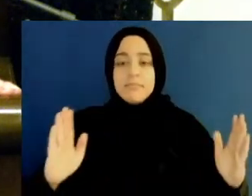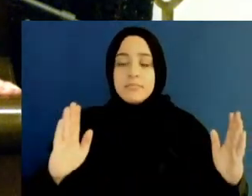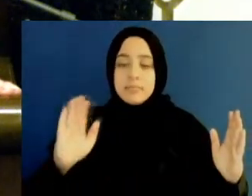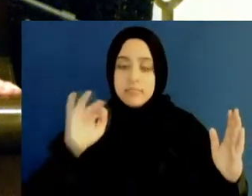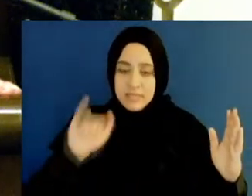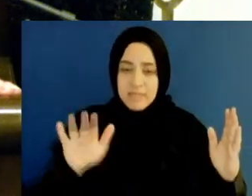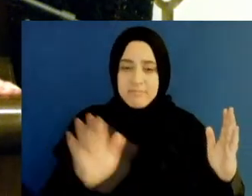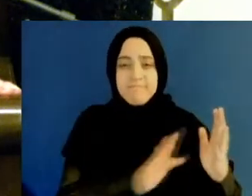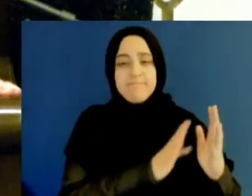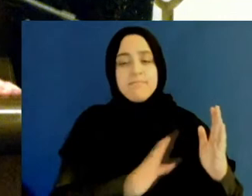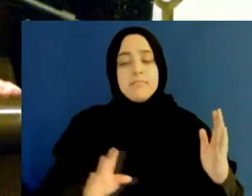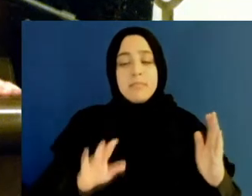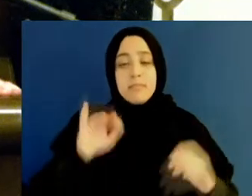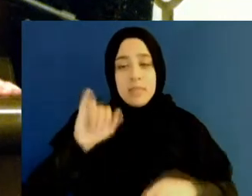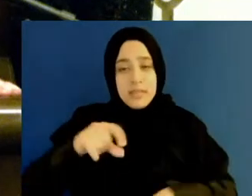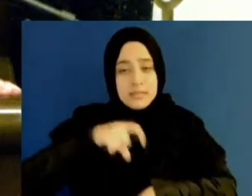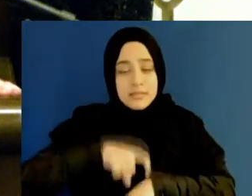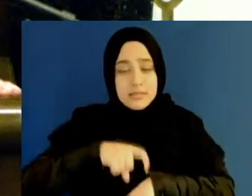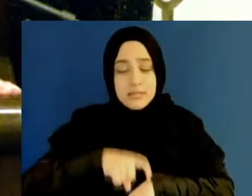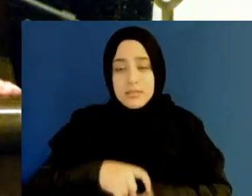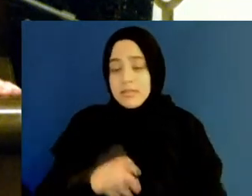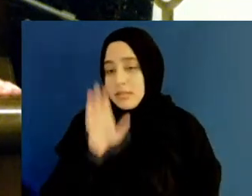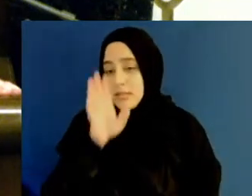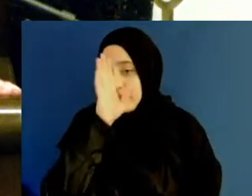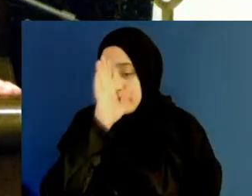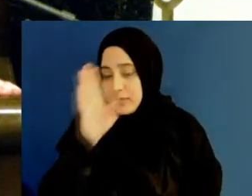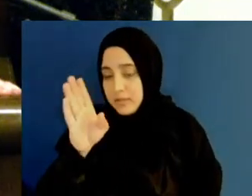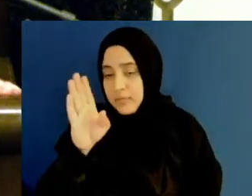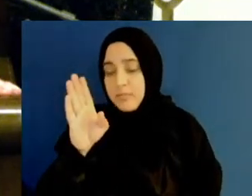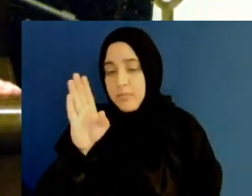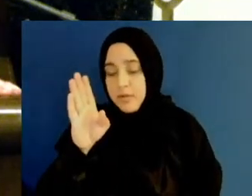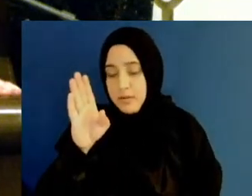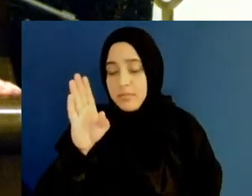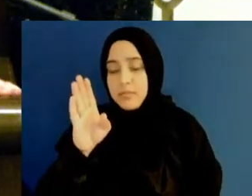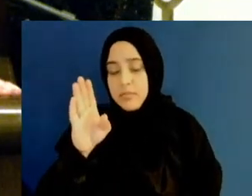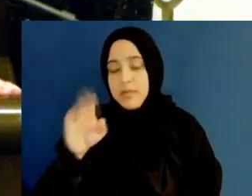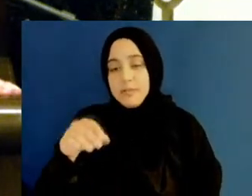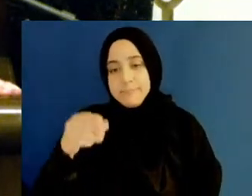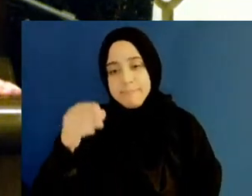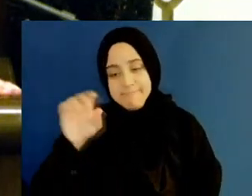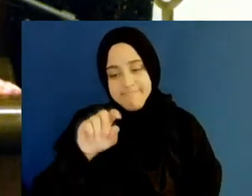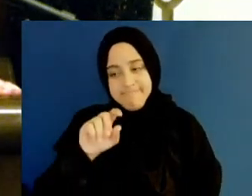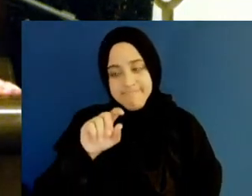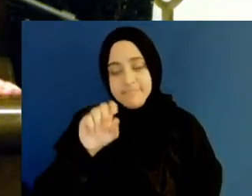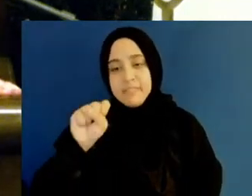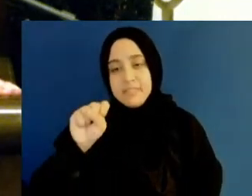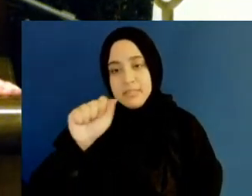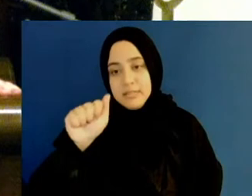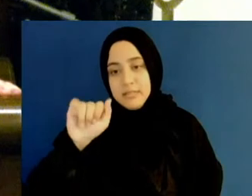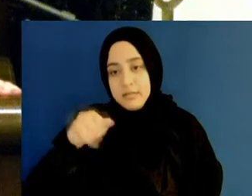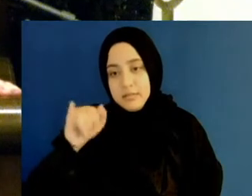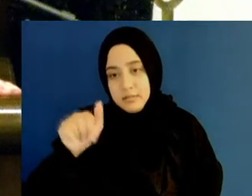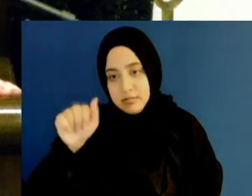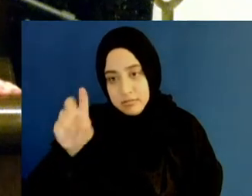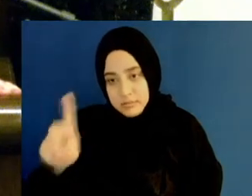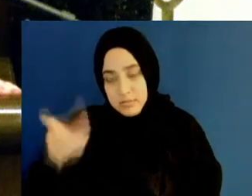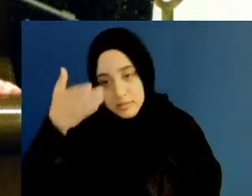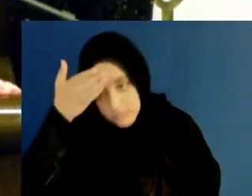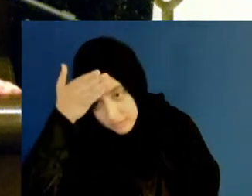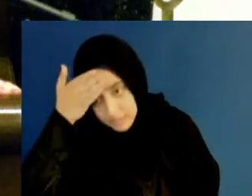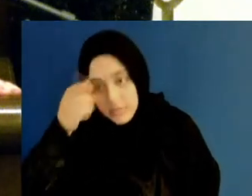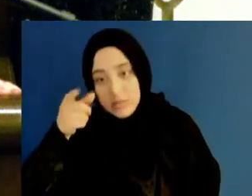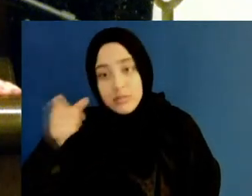al-Husayn Zainul Abideen Ruhi Lahu al-Fida began to execute the role as the Hujjah of